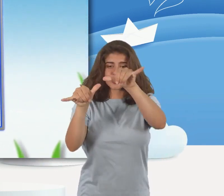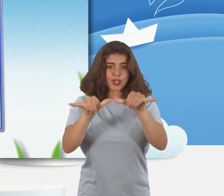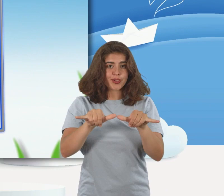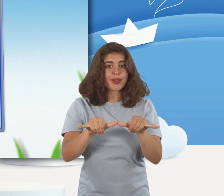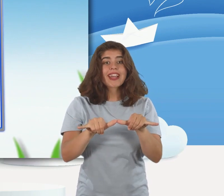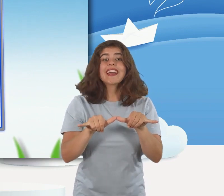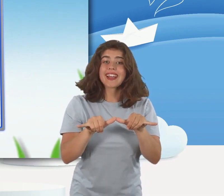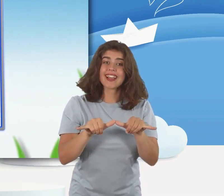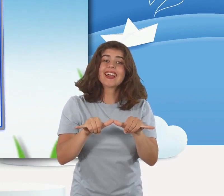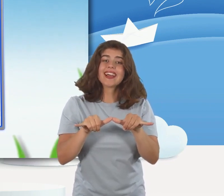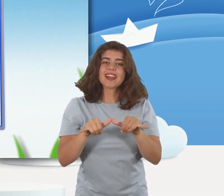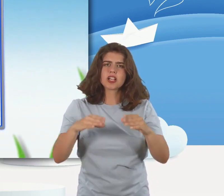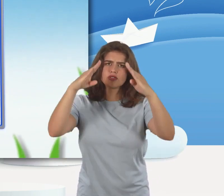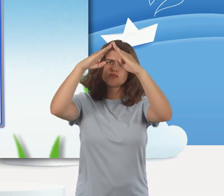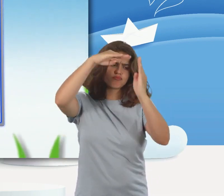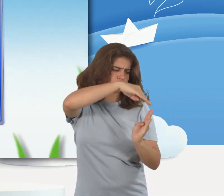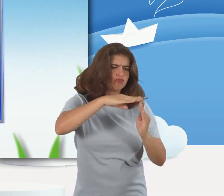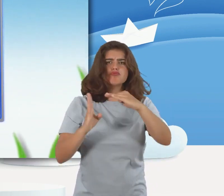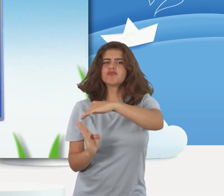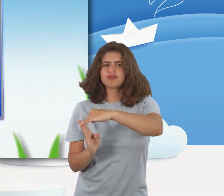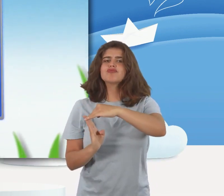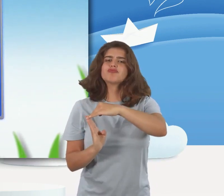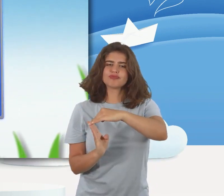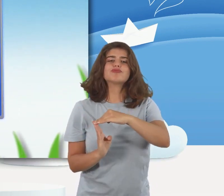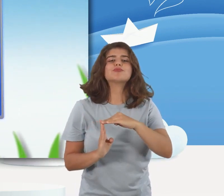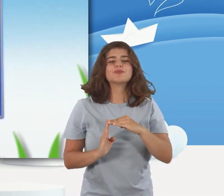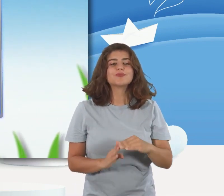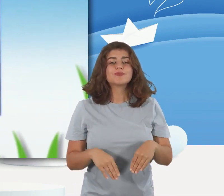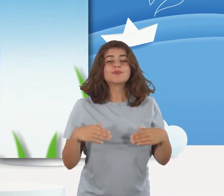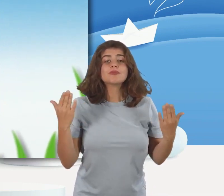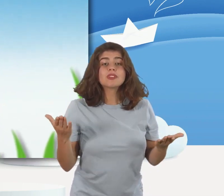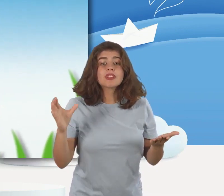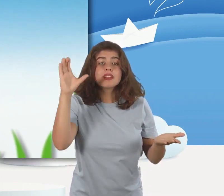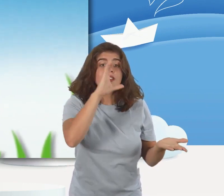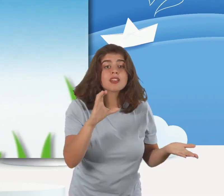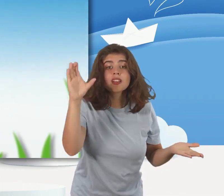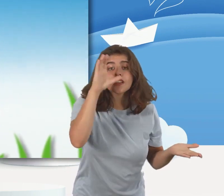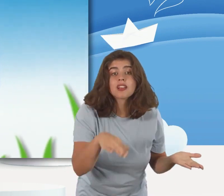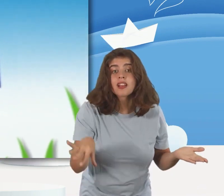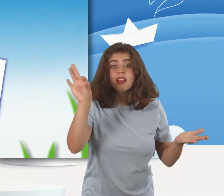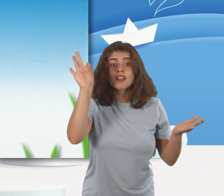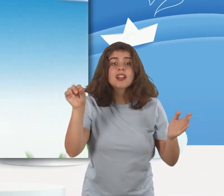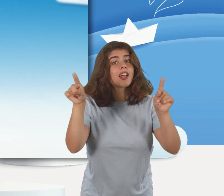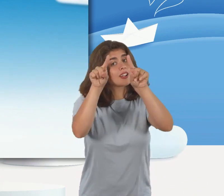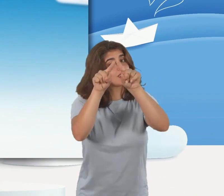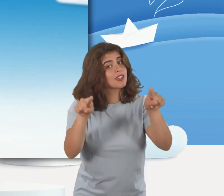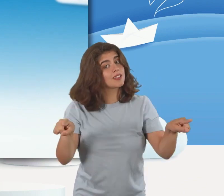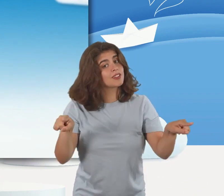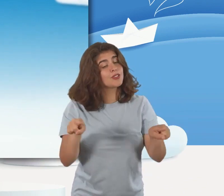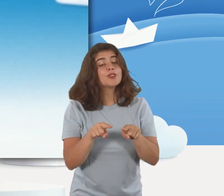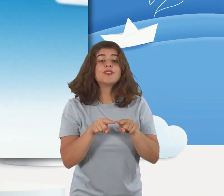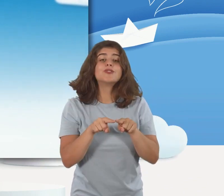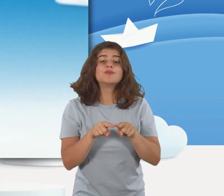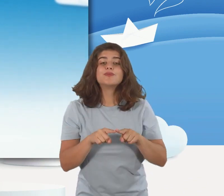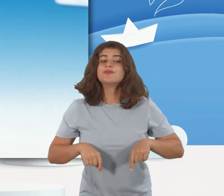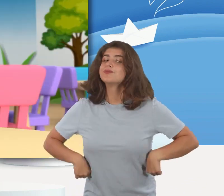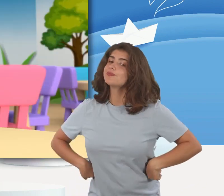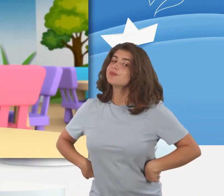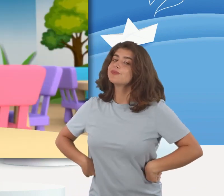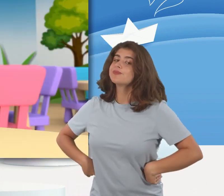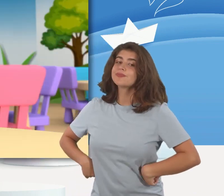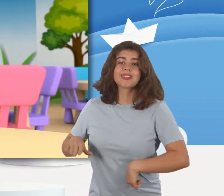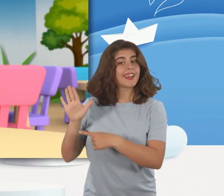I have three sides. I'm very, very pointy. Let's see who finds a